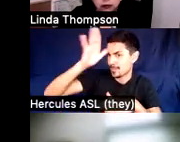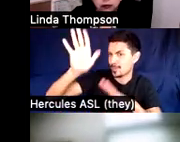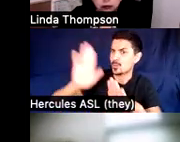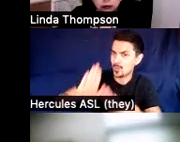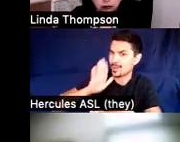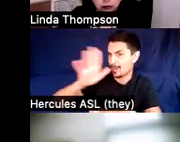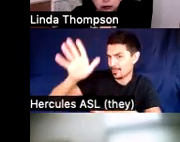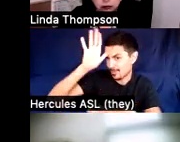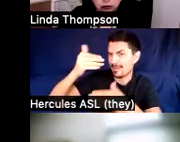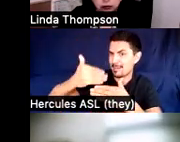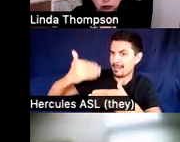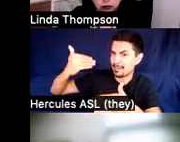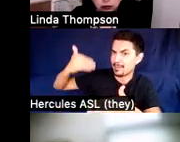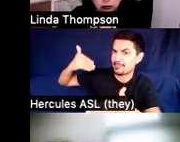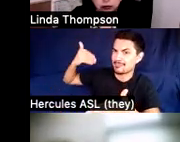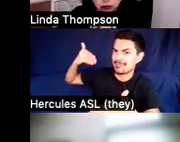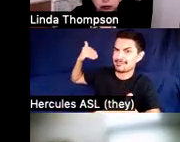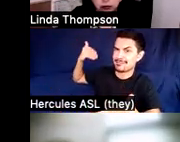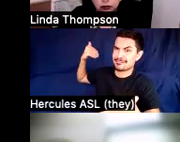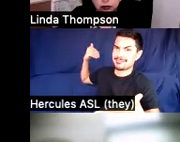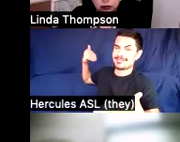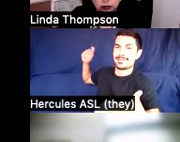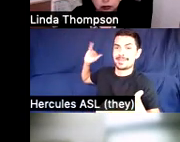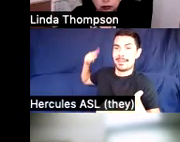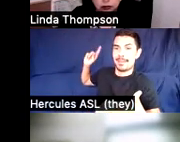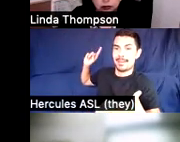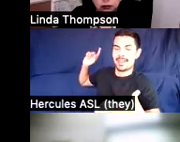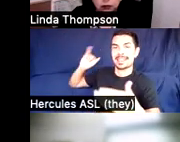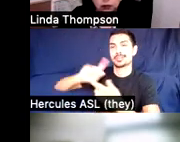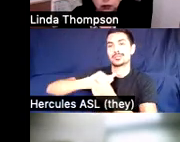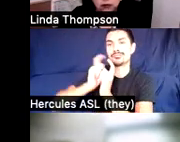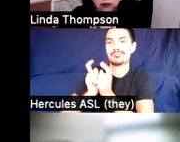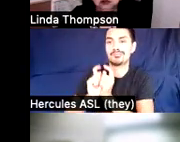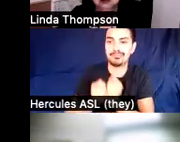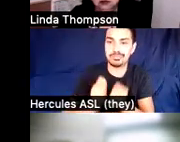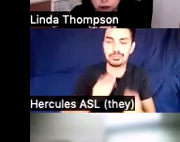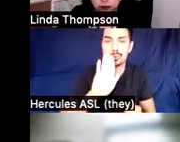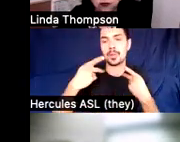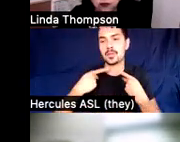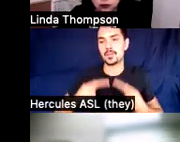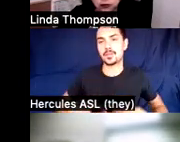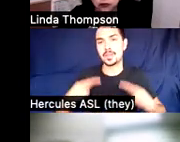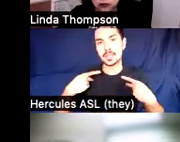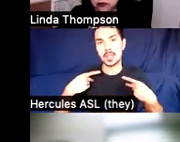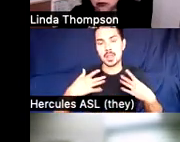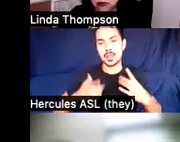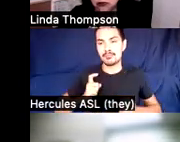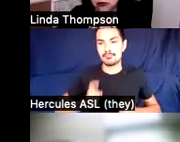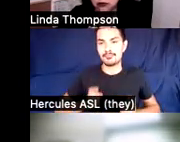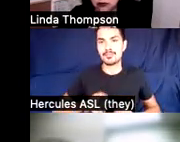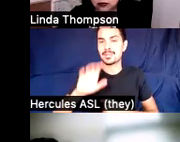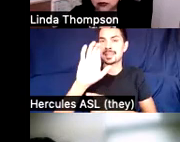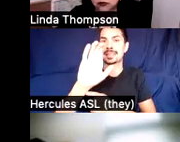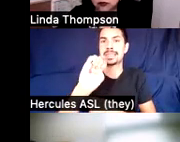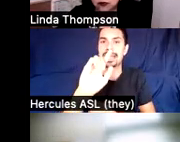many generations that can change the physiology in your body, right? There's cellular changes that